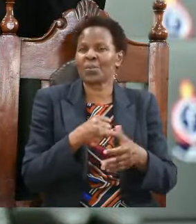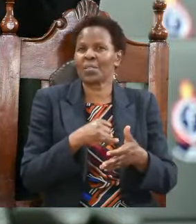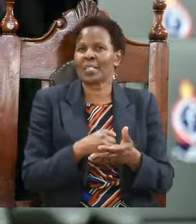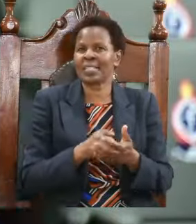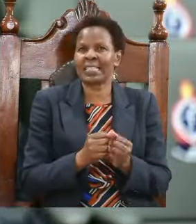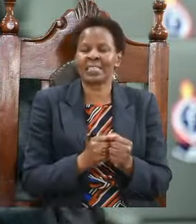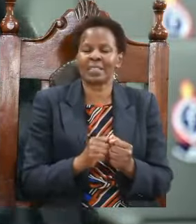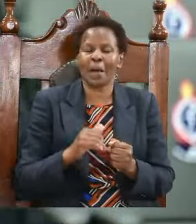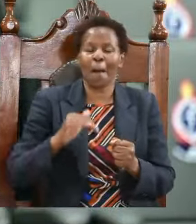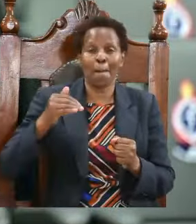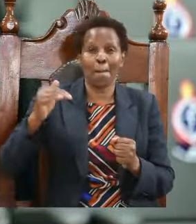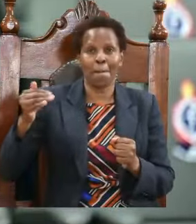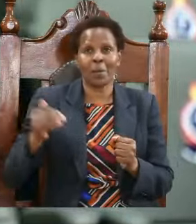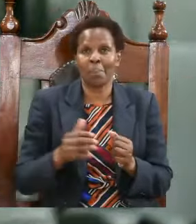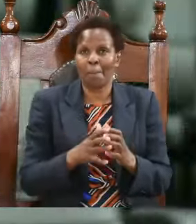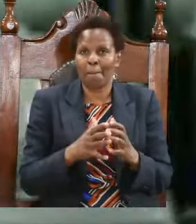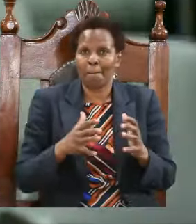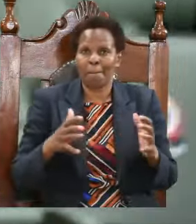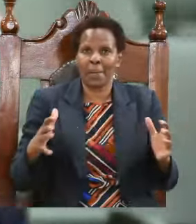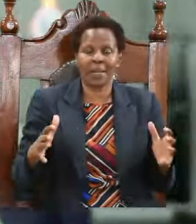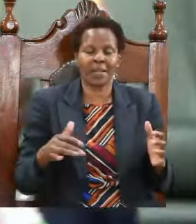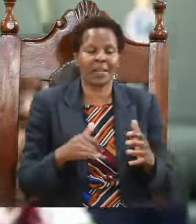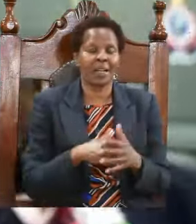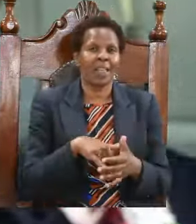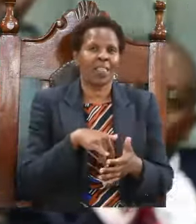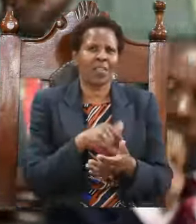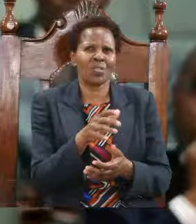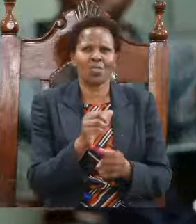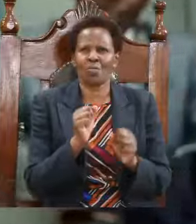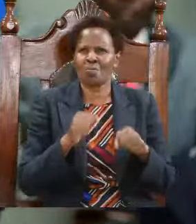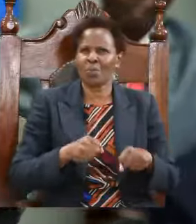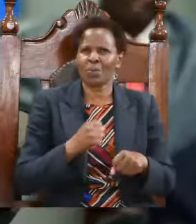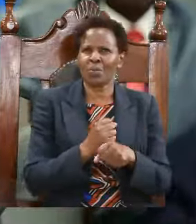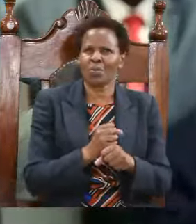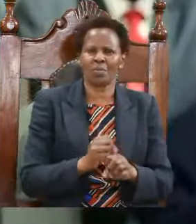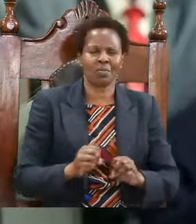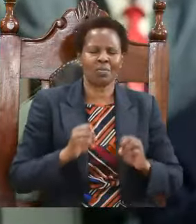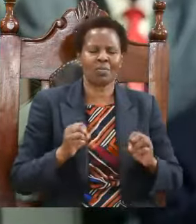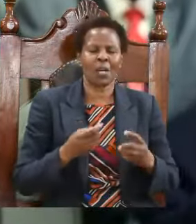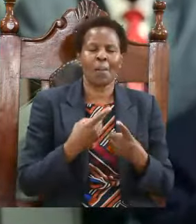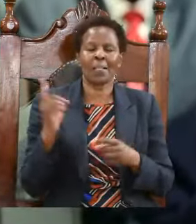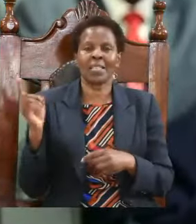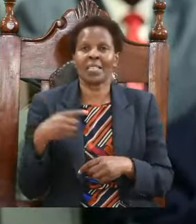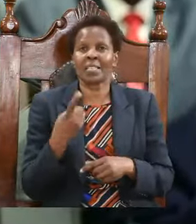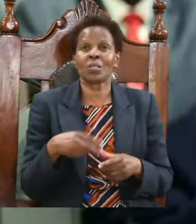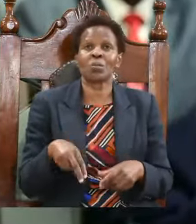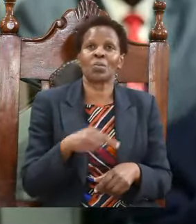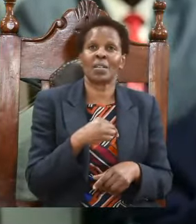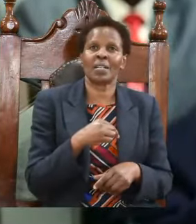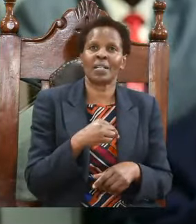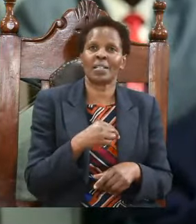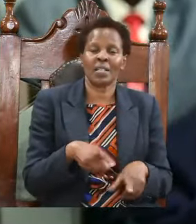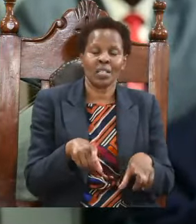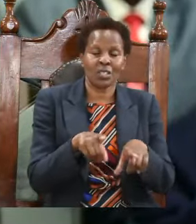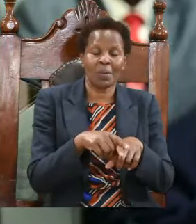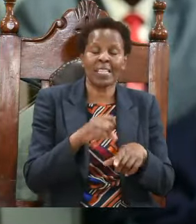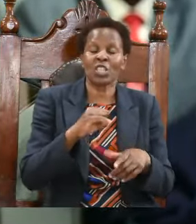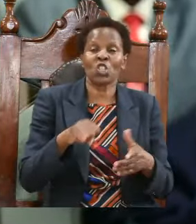big mountain. This is something that I cannot be able to do. But I want to tell you, like in